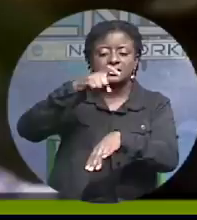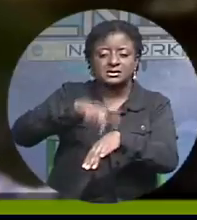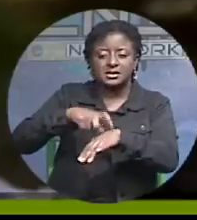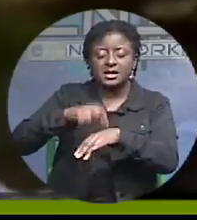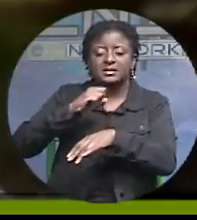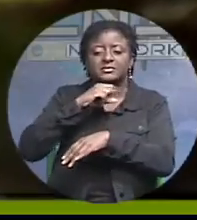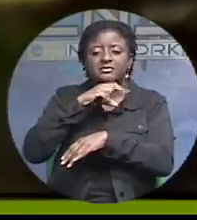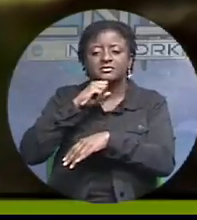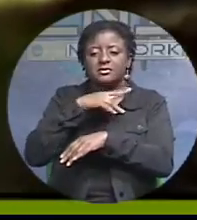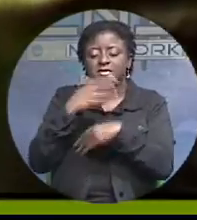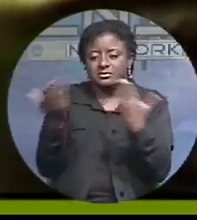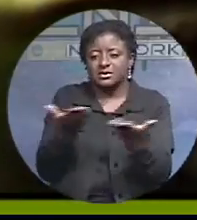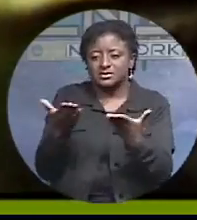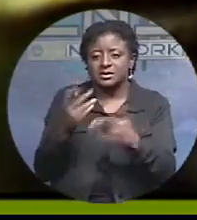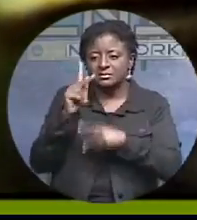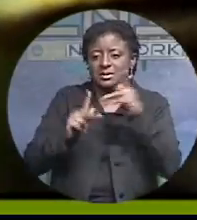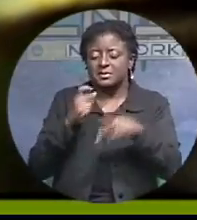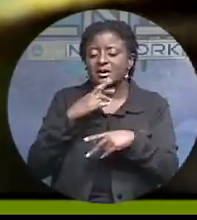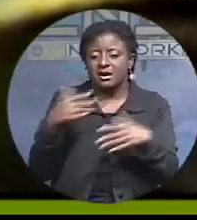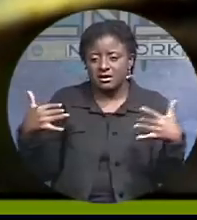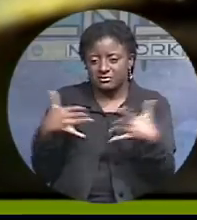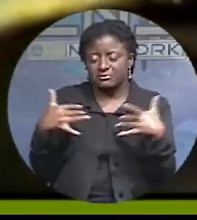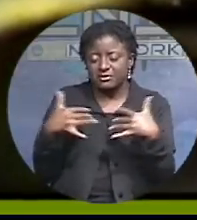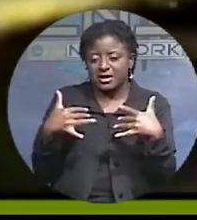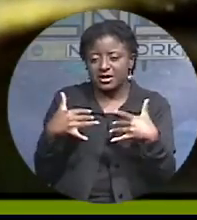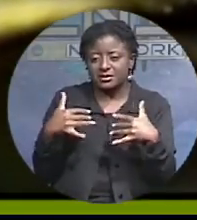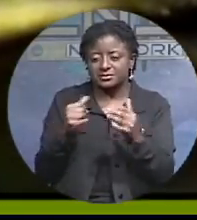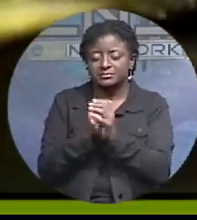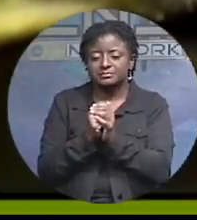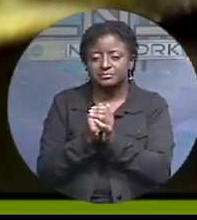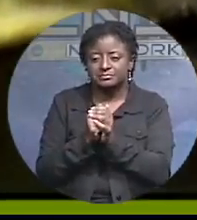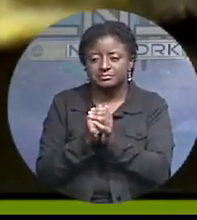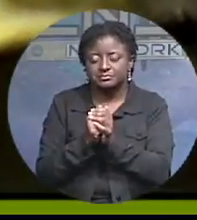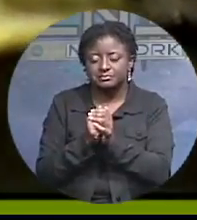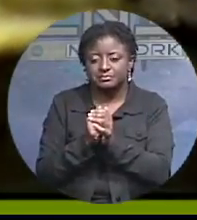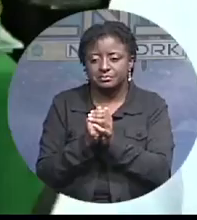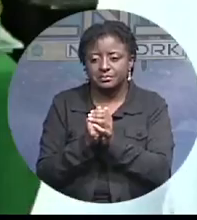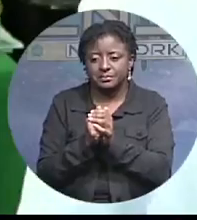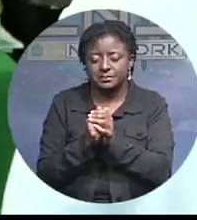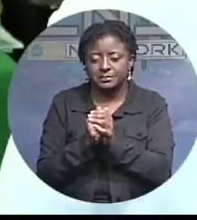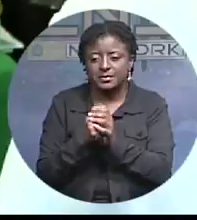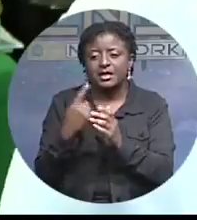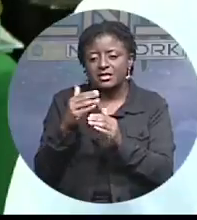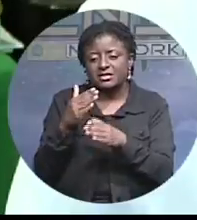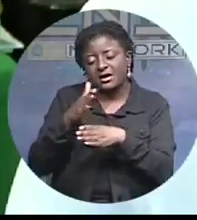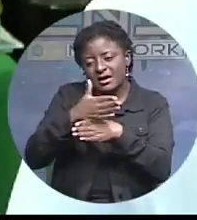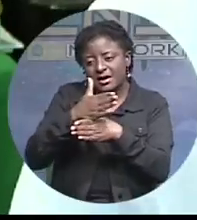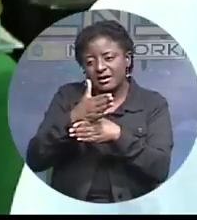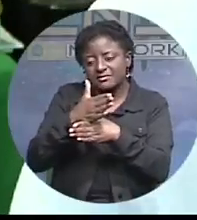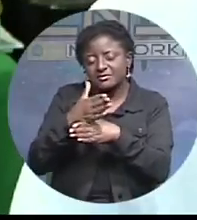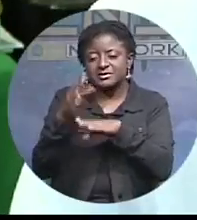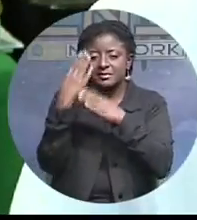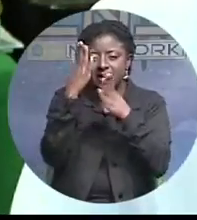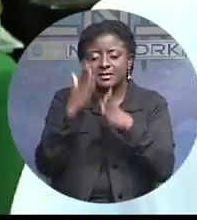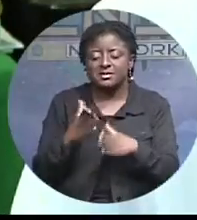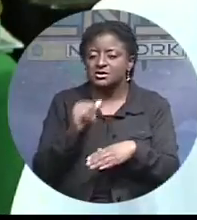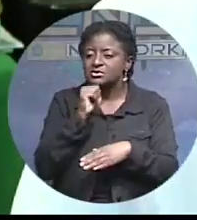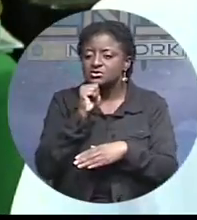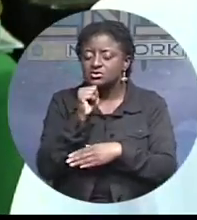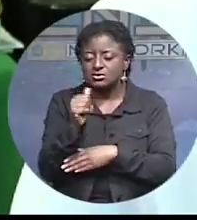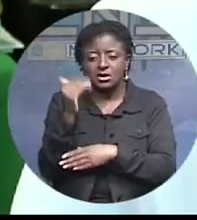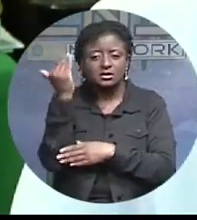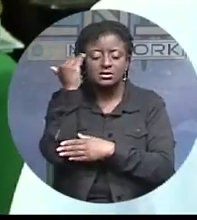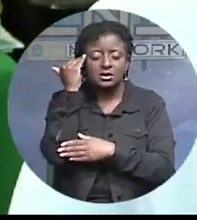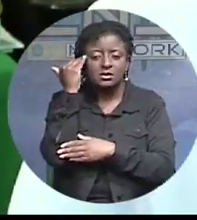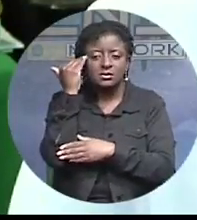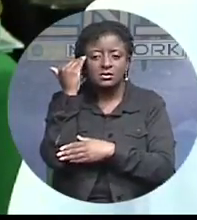are generally afraid, which in turn is causing them to target native frog species. The average Bahamian is not really aware of